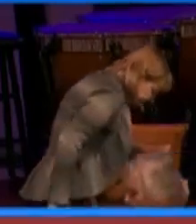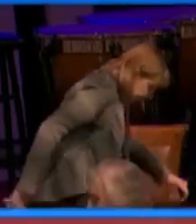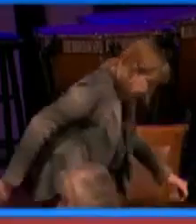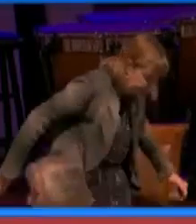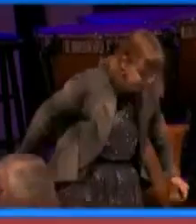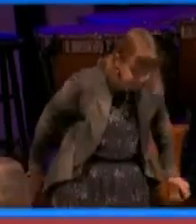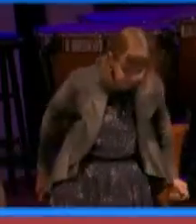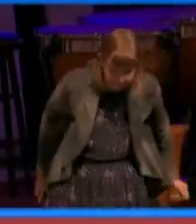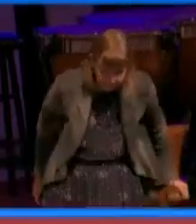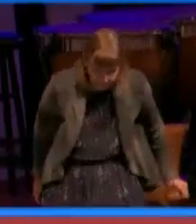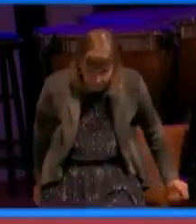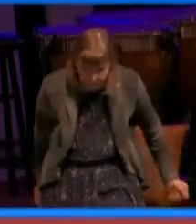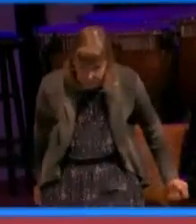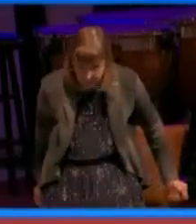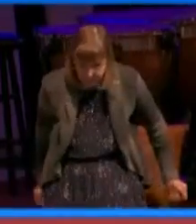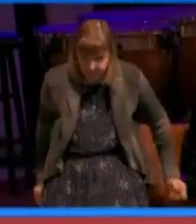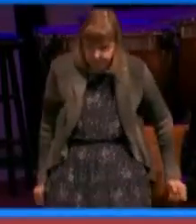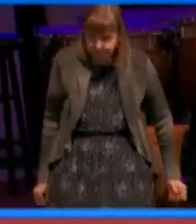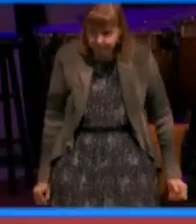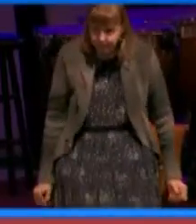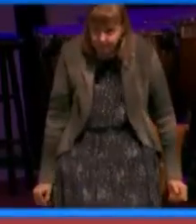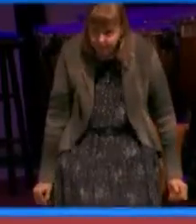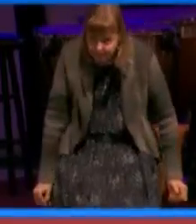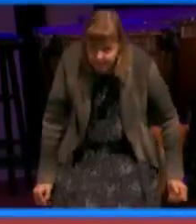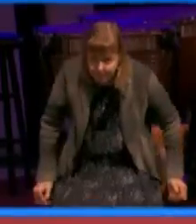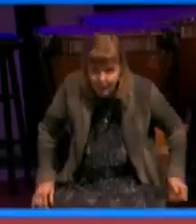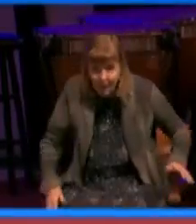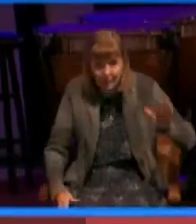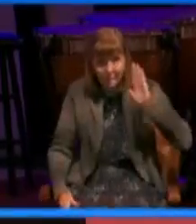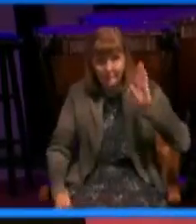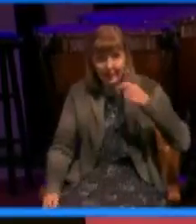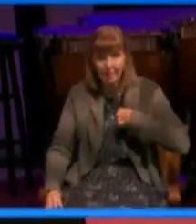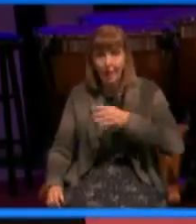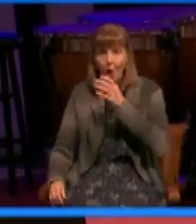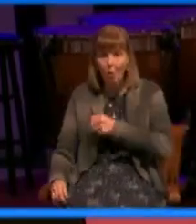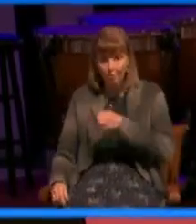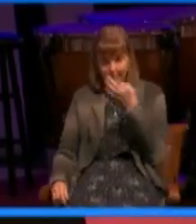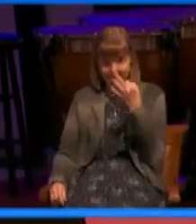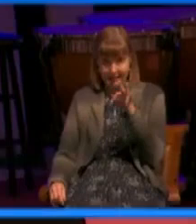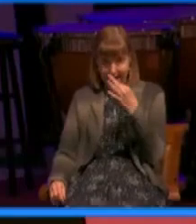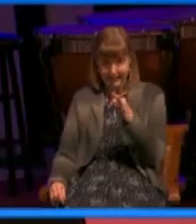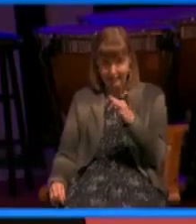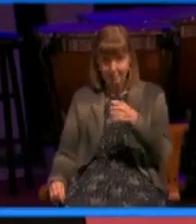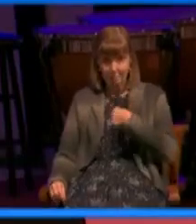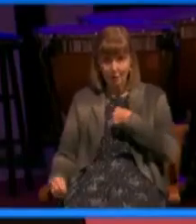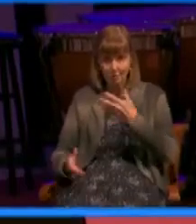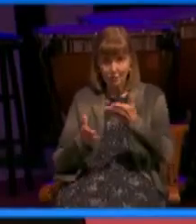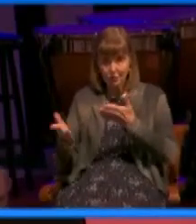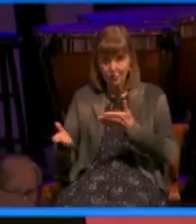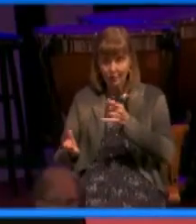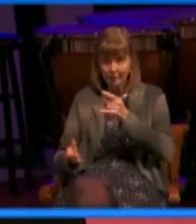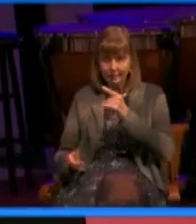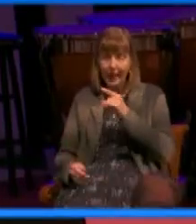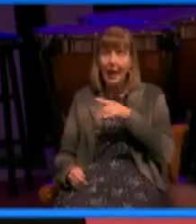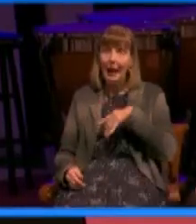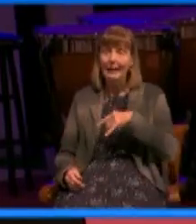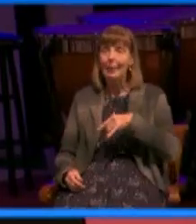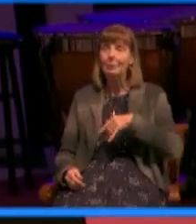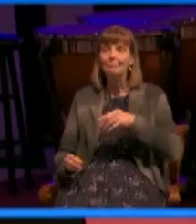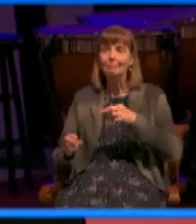not have grown up Baptist, RAs is like Boy Scouts with Bible verses. And I was working at the RA